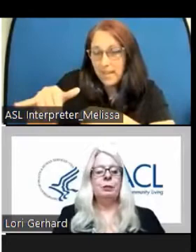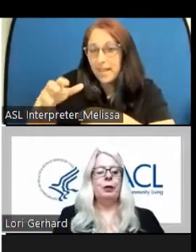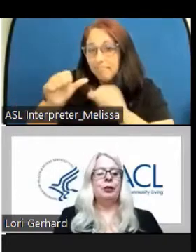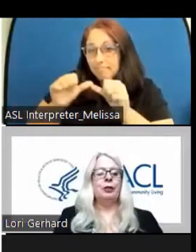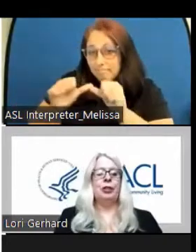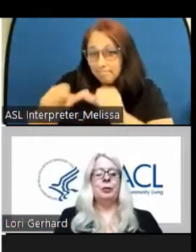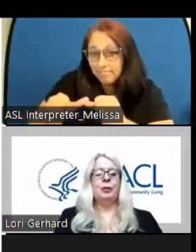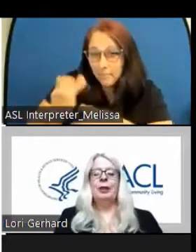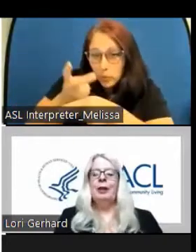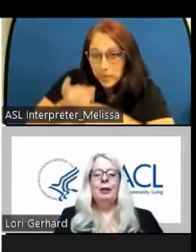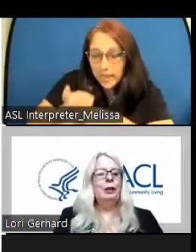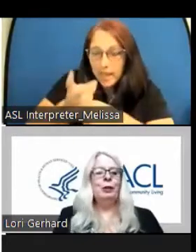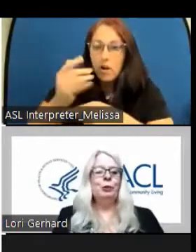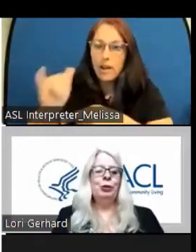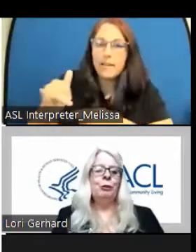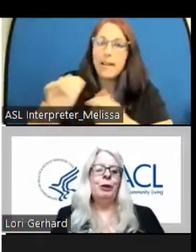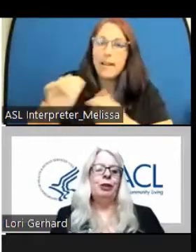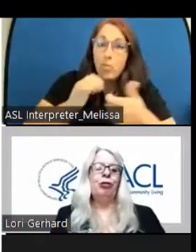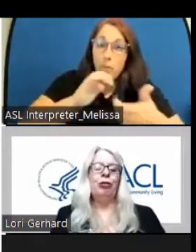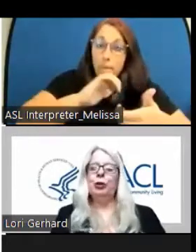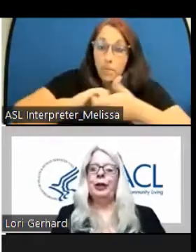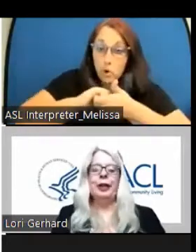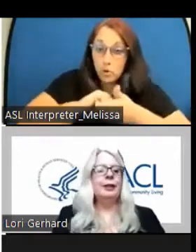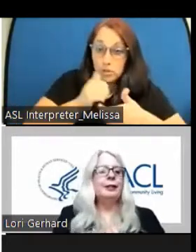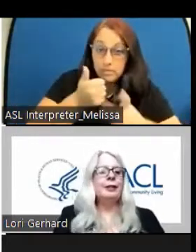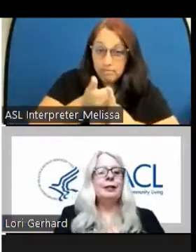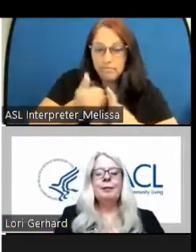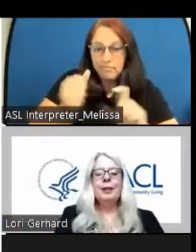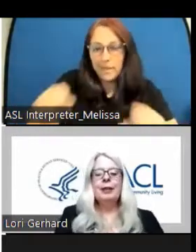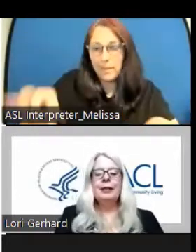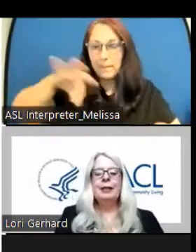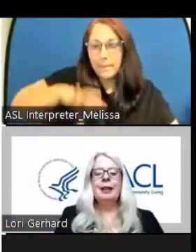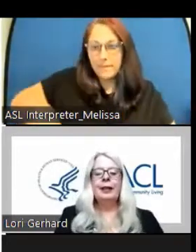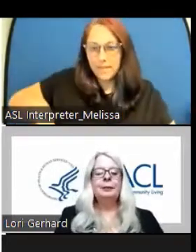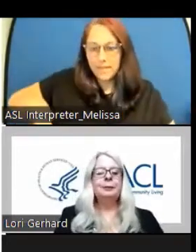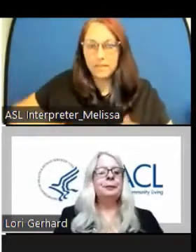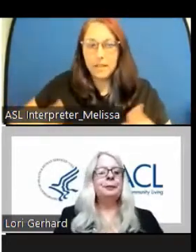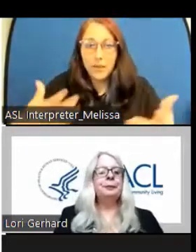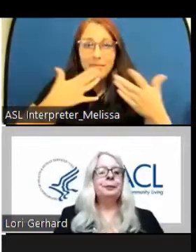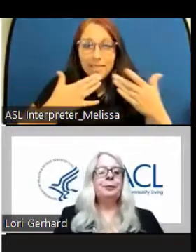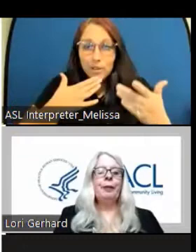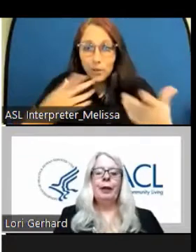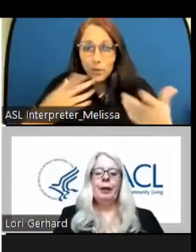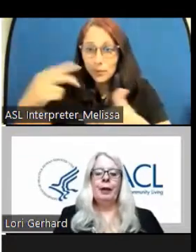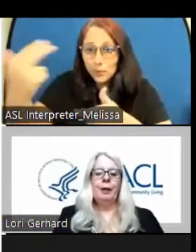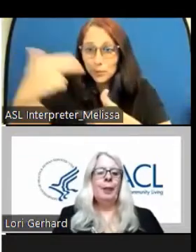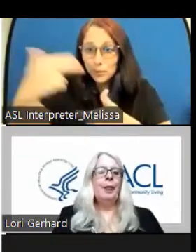of these partnerships. Thank you so much for joining us. Next slide.